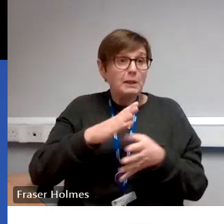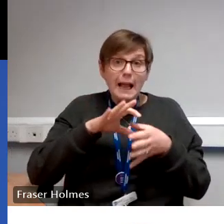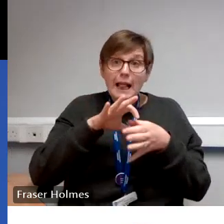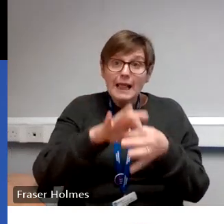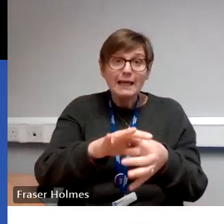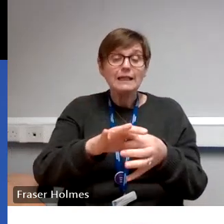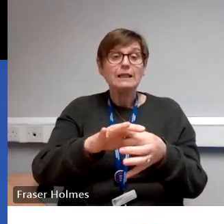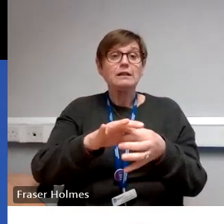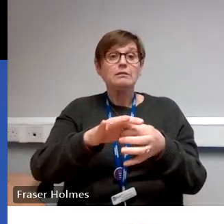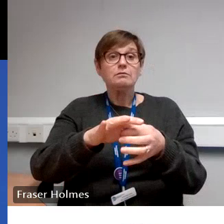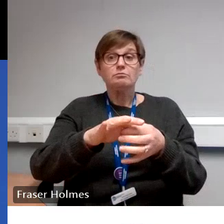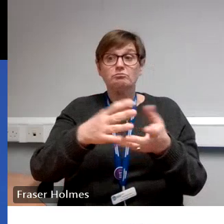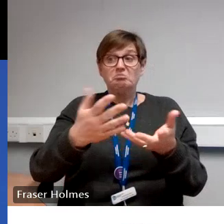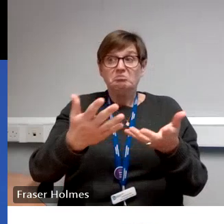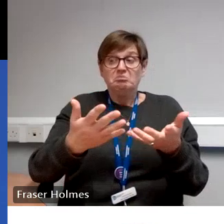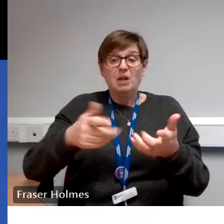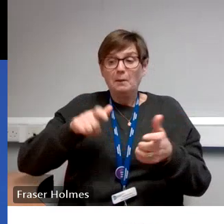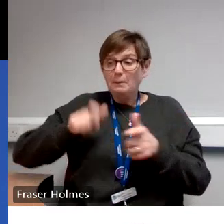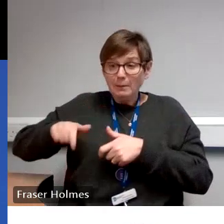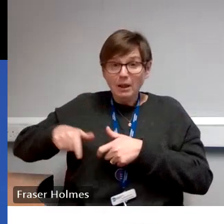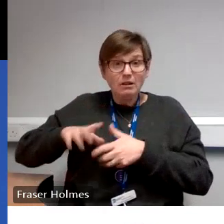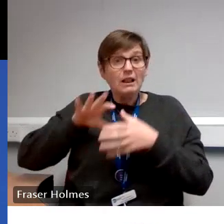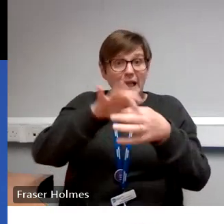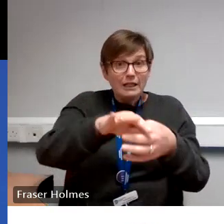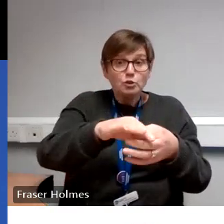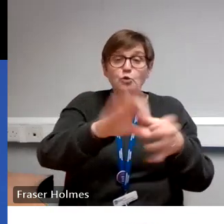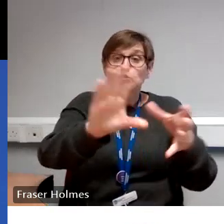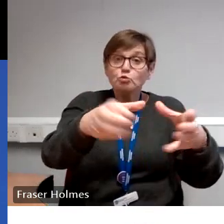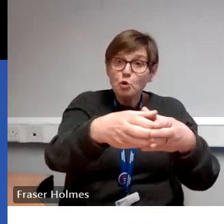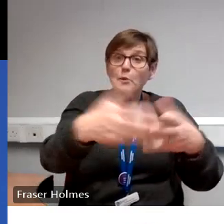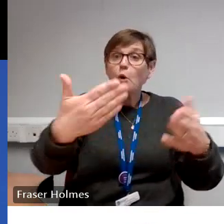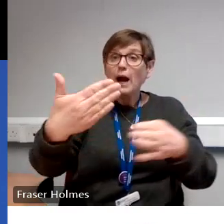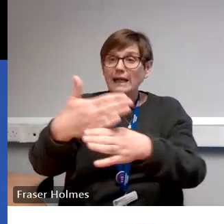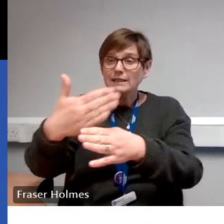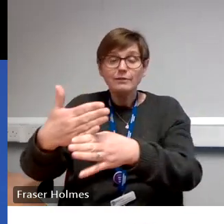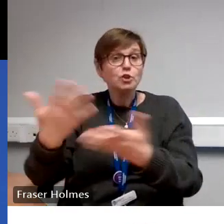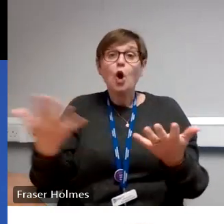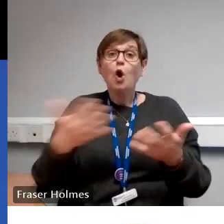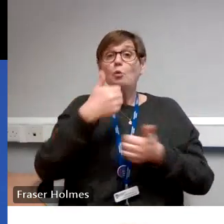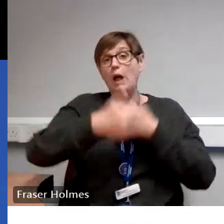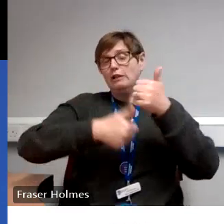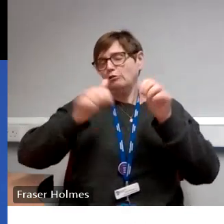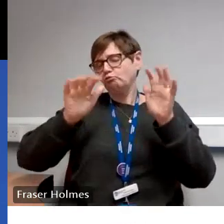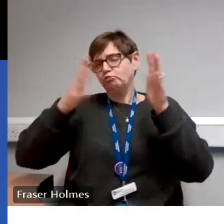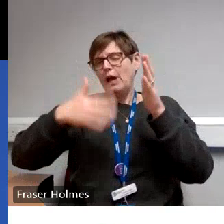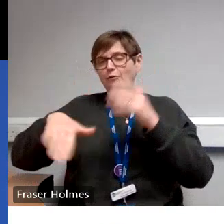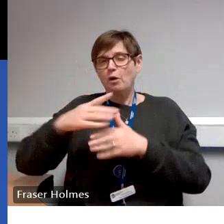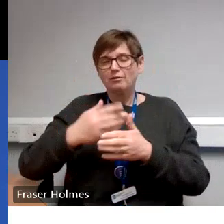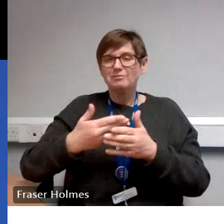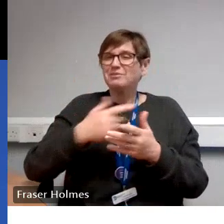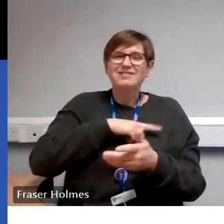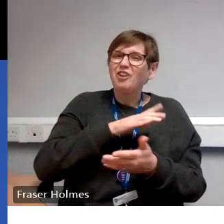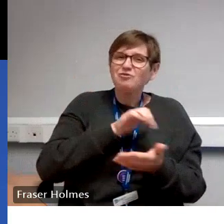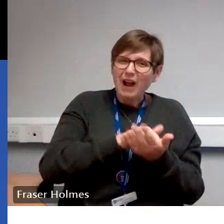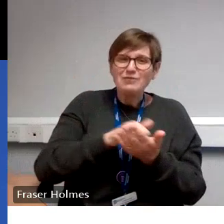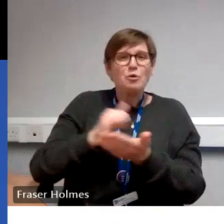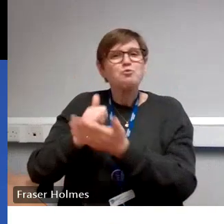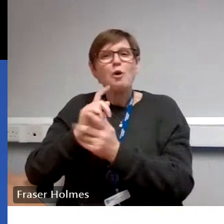with groups and activities. So well done on everybody participating, because there wasn't a right or wrong answer